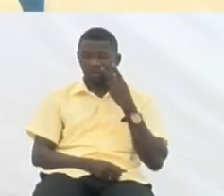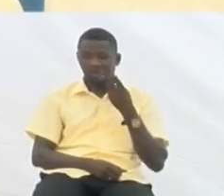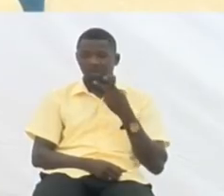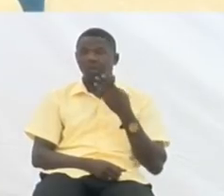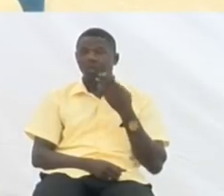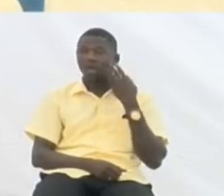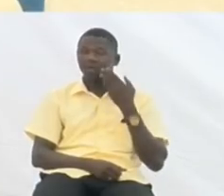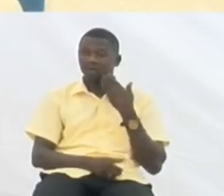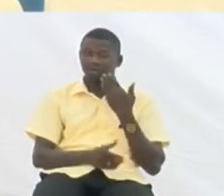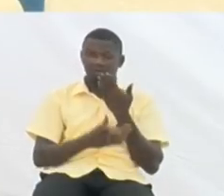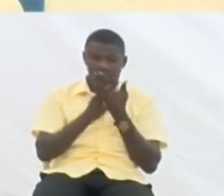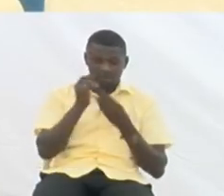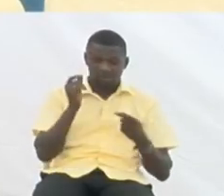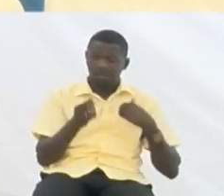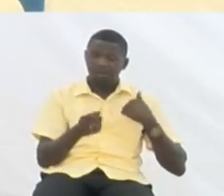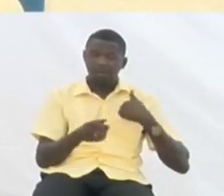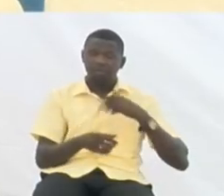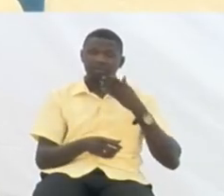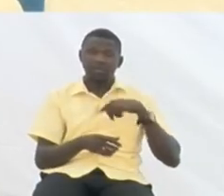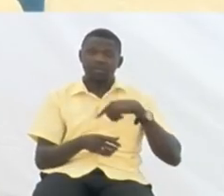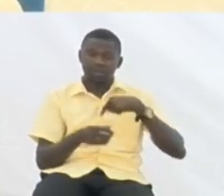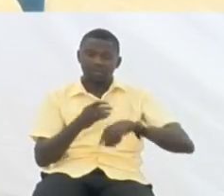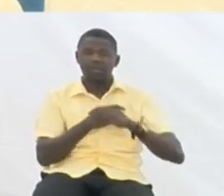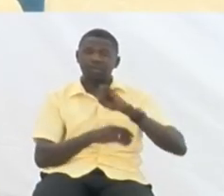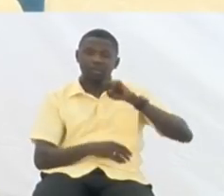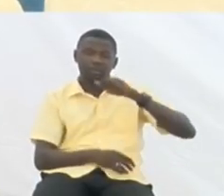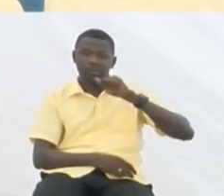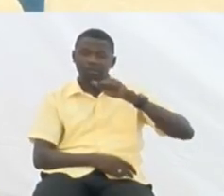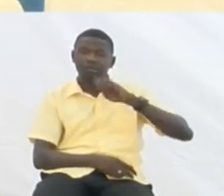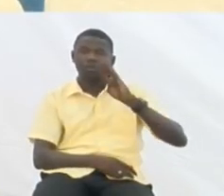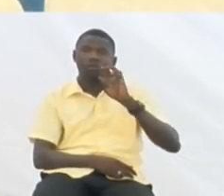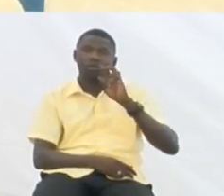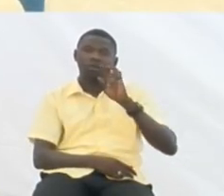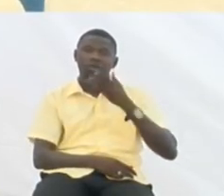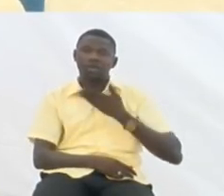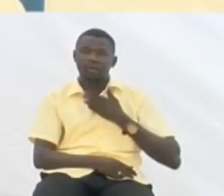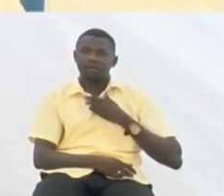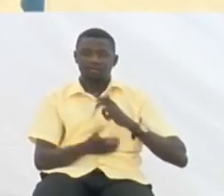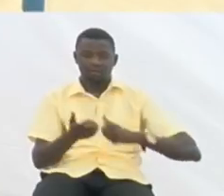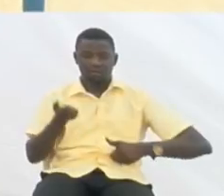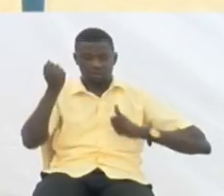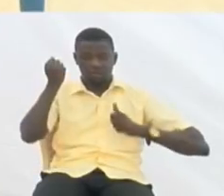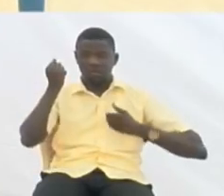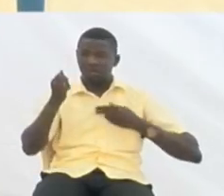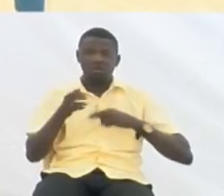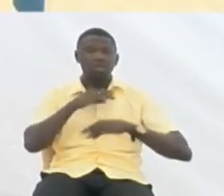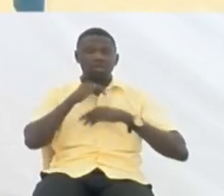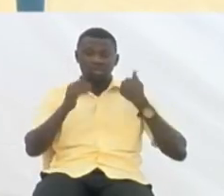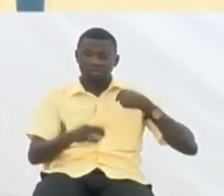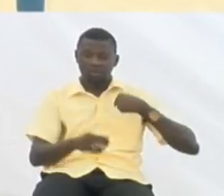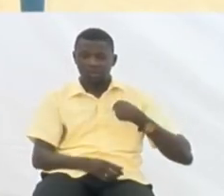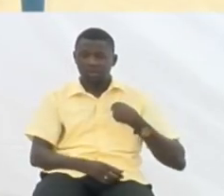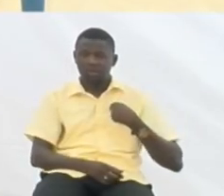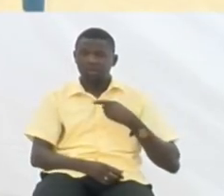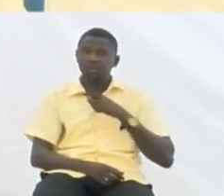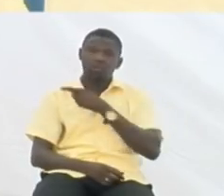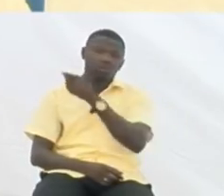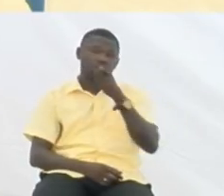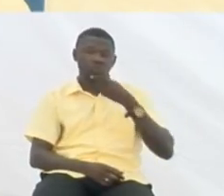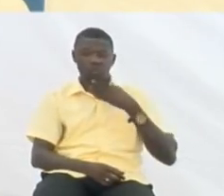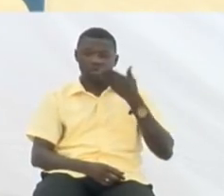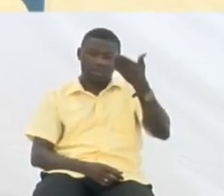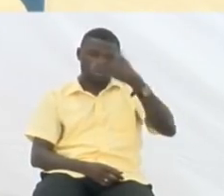that after I escaped from these people in Jamburu here they had guns but they did not kill me atol nata tonya nyinina you